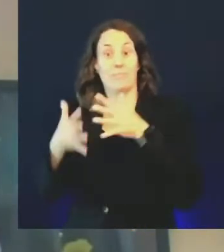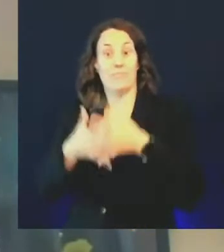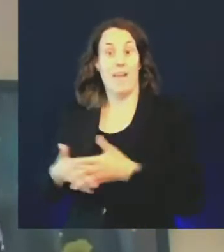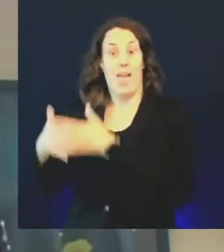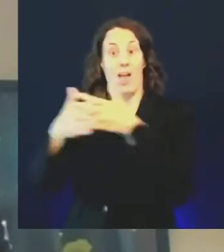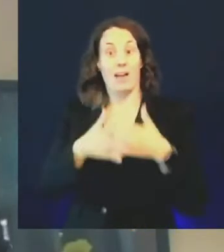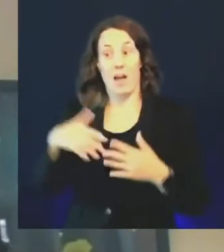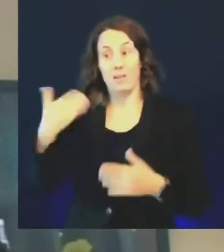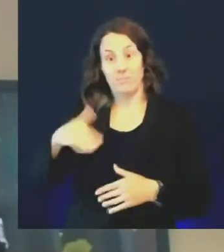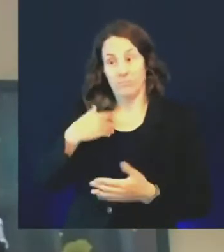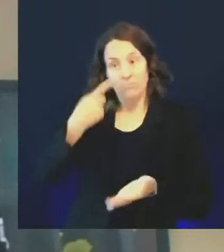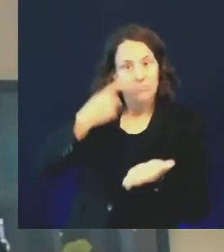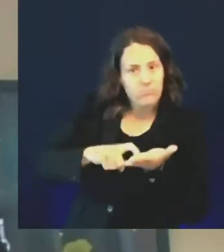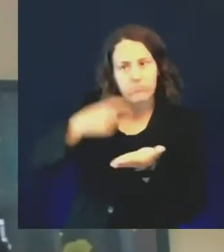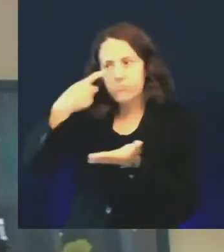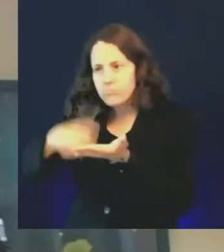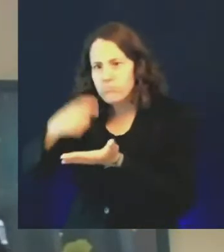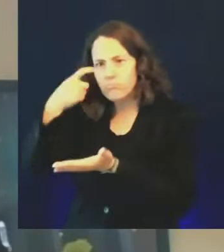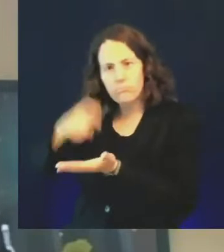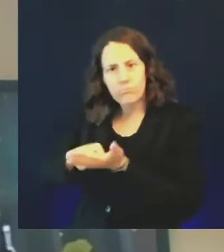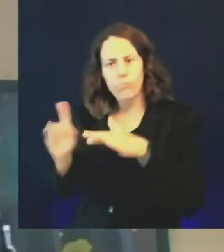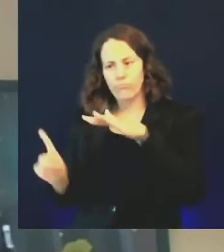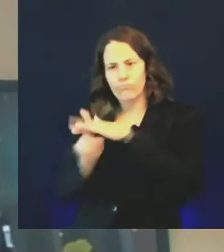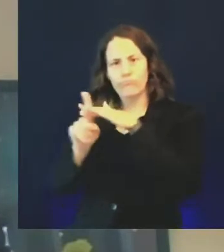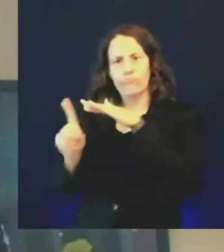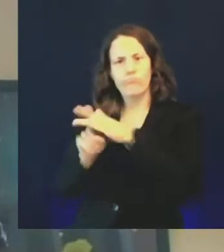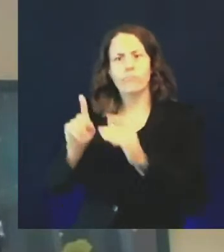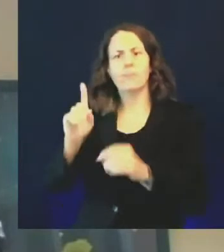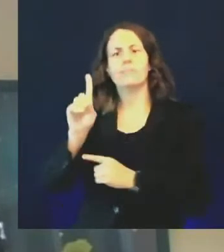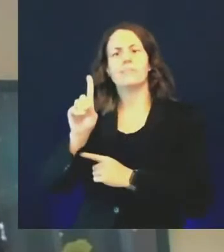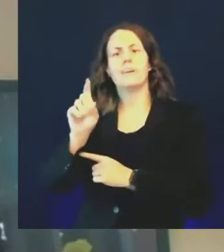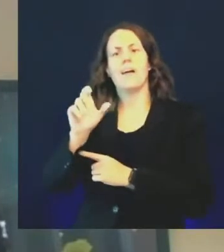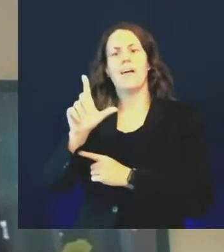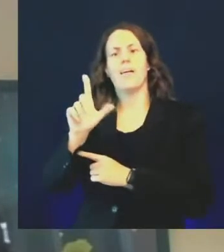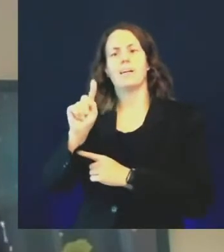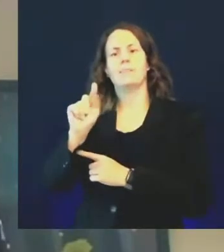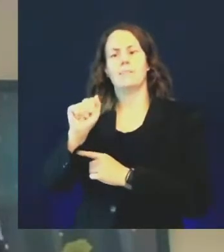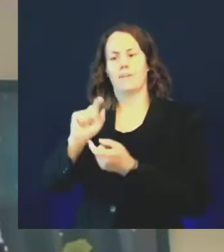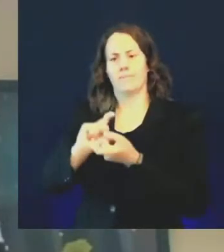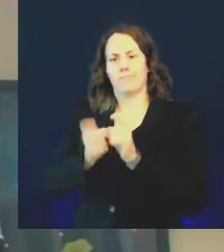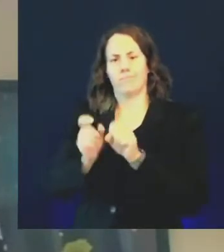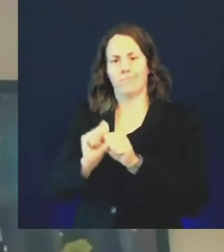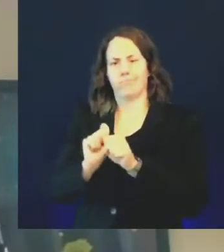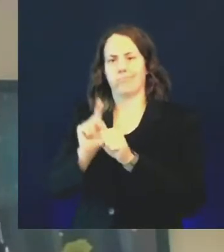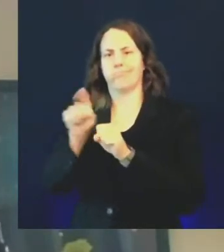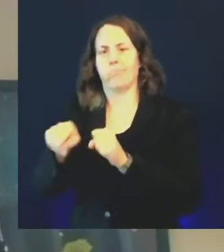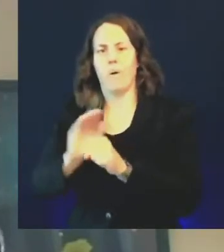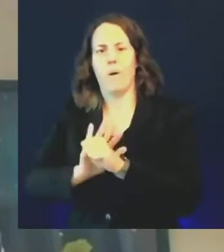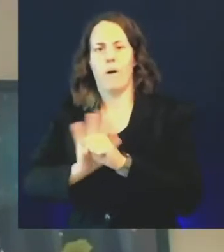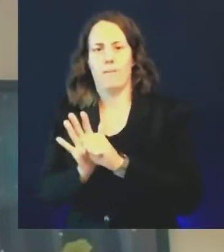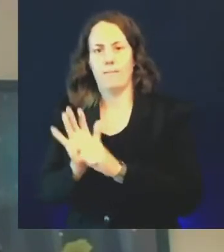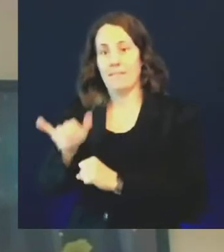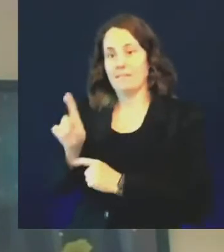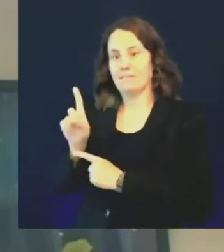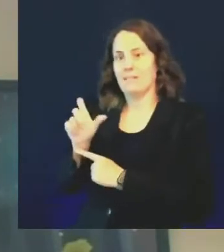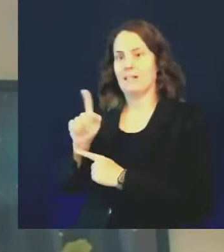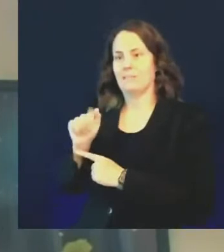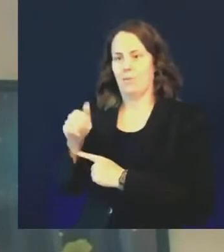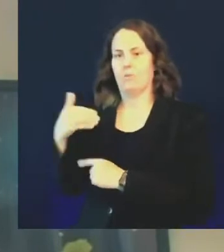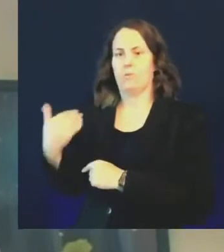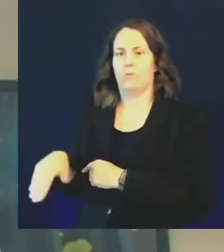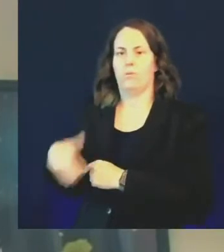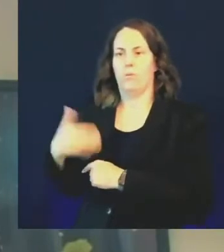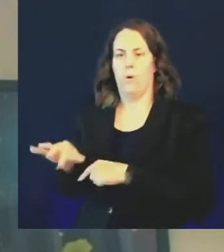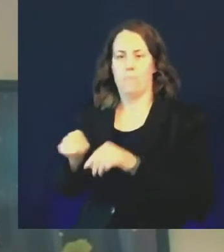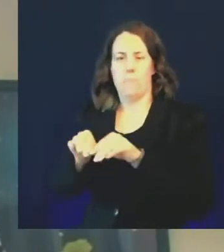in places like Southwest Missouri and Arkansas, we are seeing COVID disease surges that are once